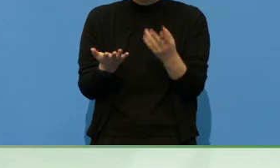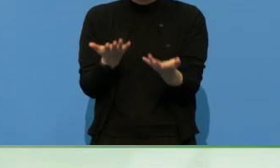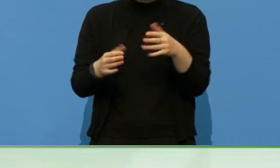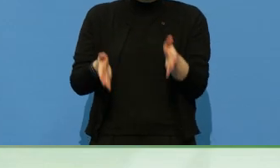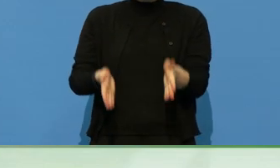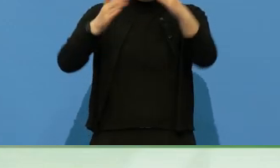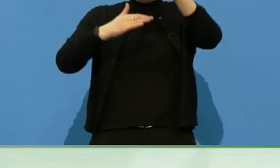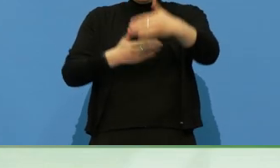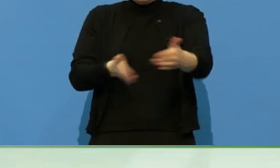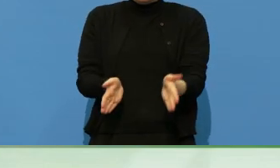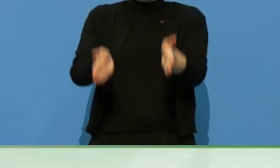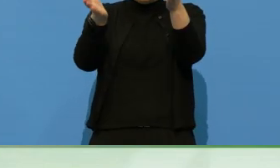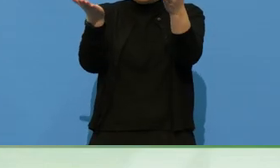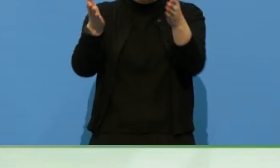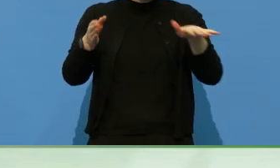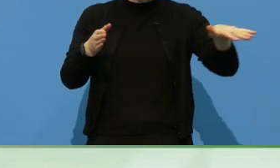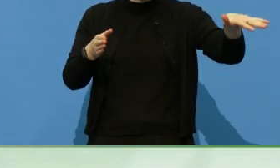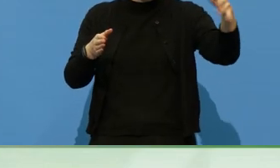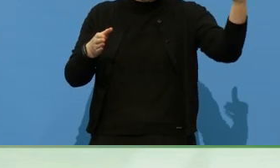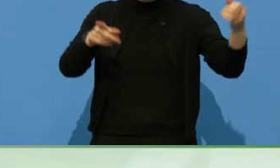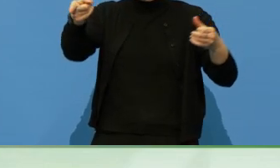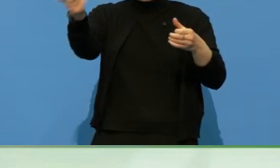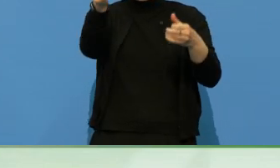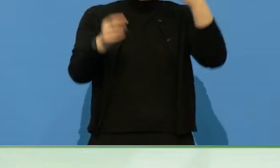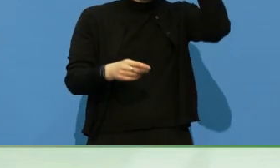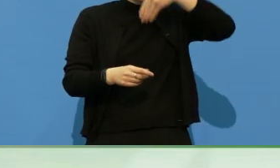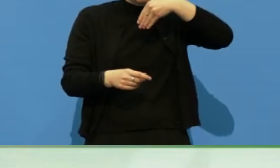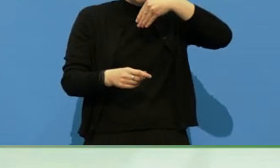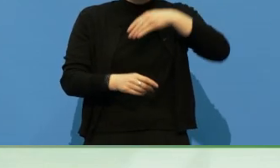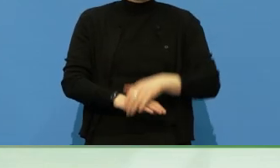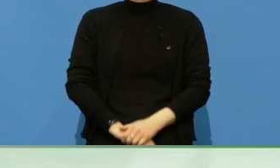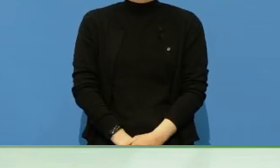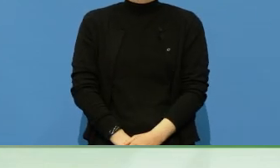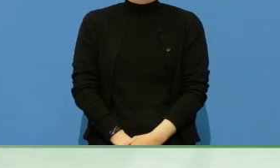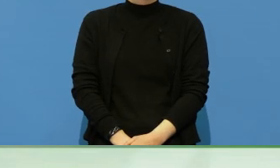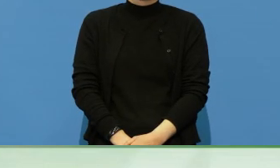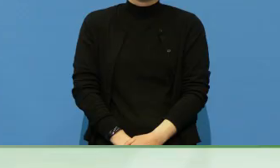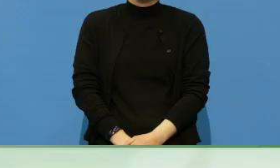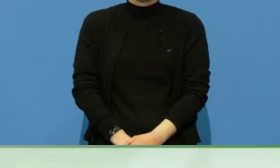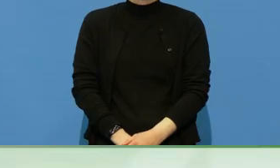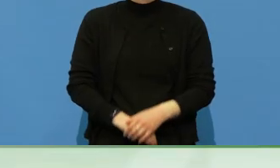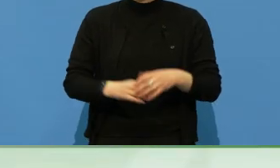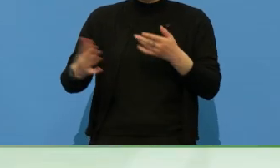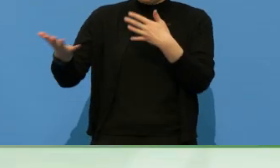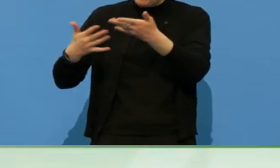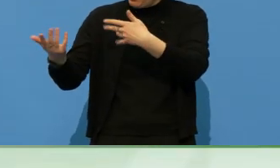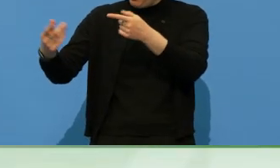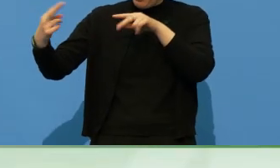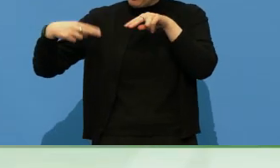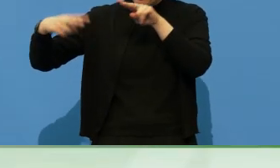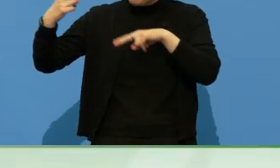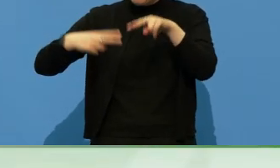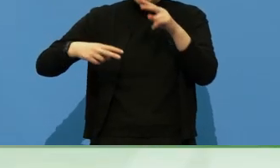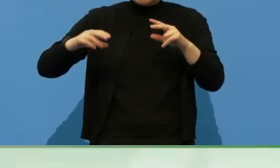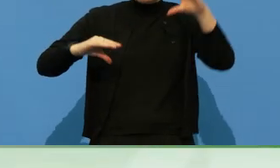the conclusion was that they were thinking about only people on the wheelchairs, and not about any other